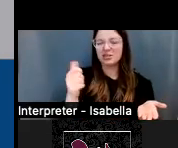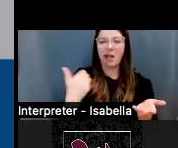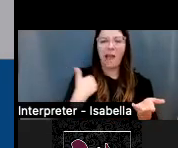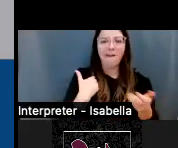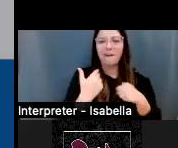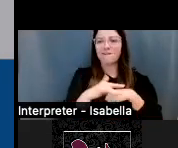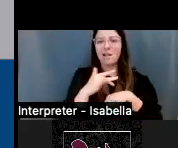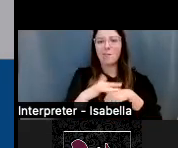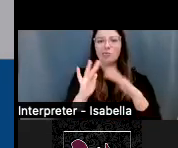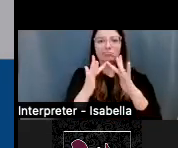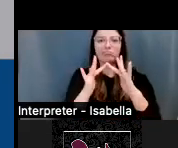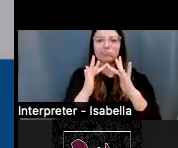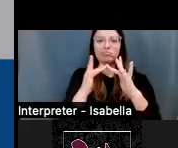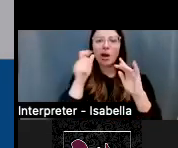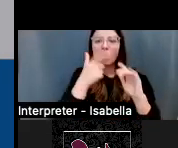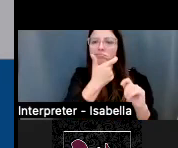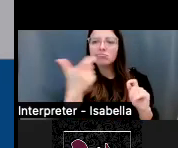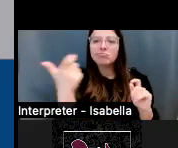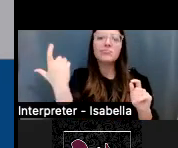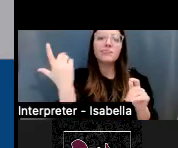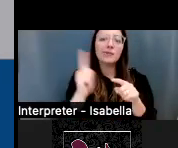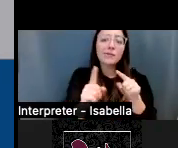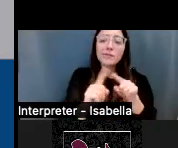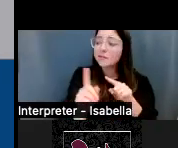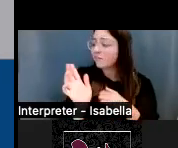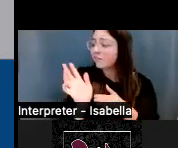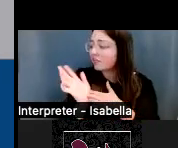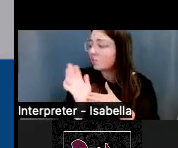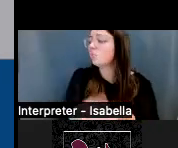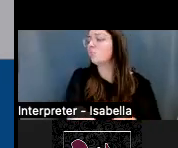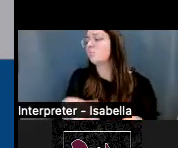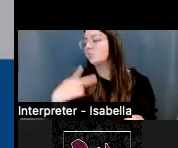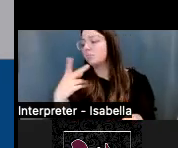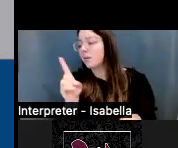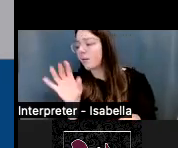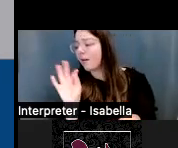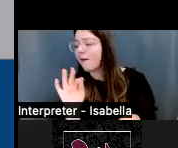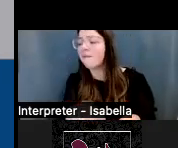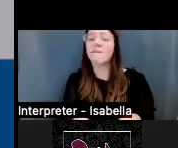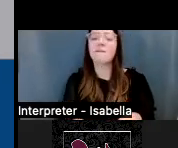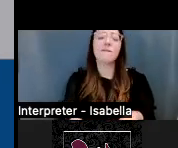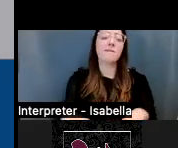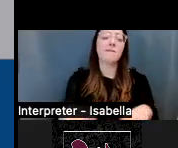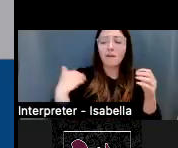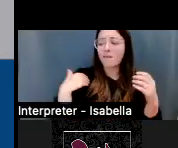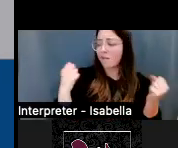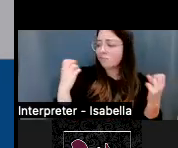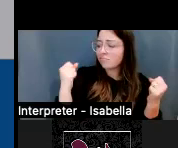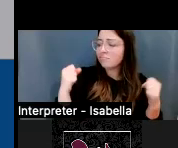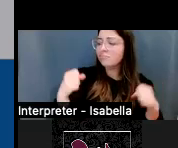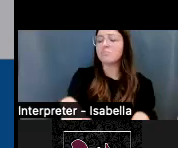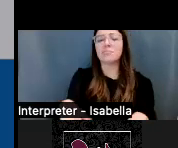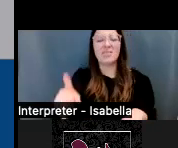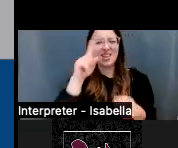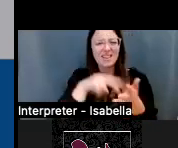as you engage in self-advocacy. And these materials are intended to be helpful for